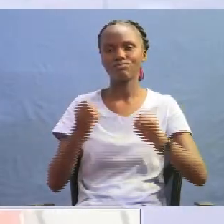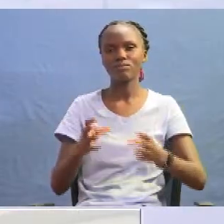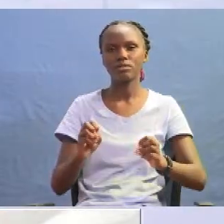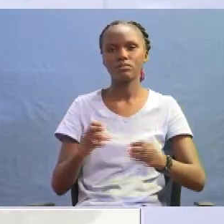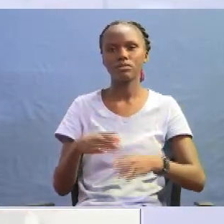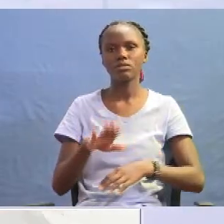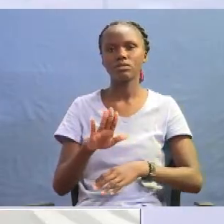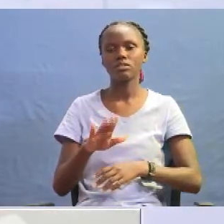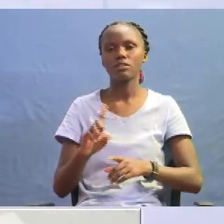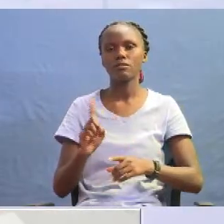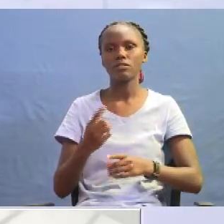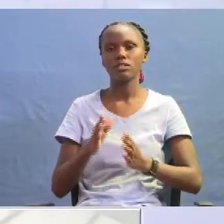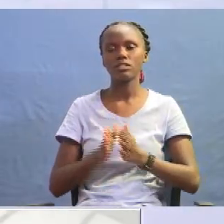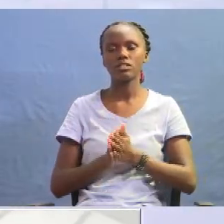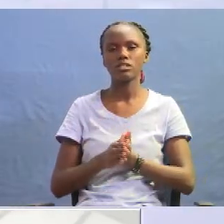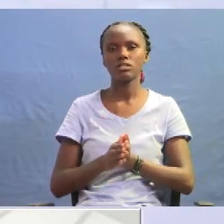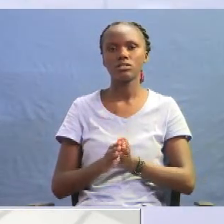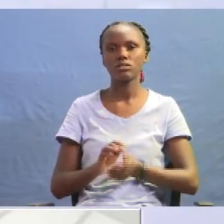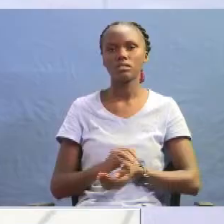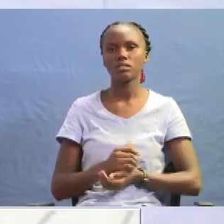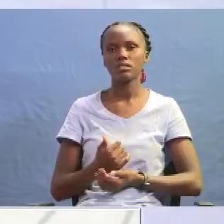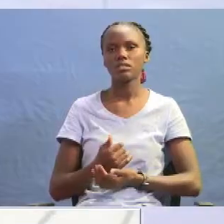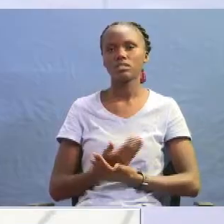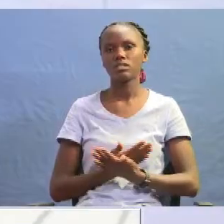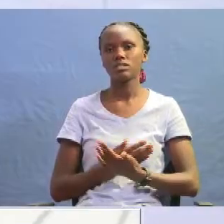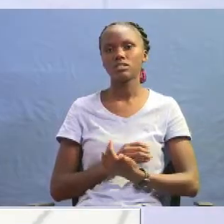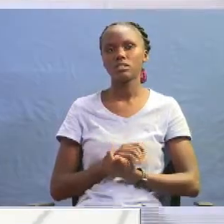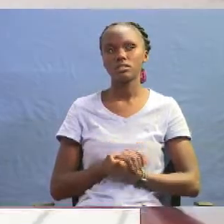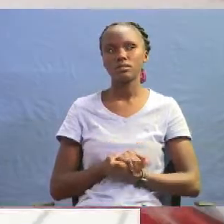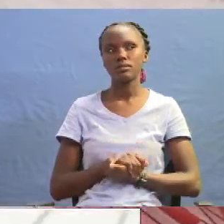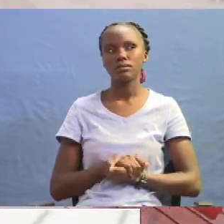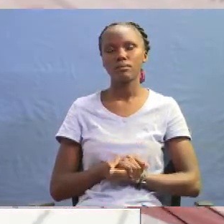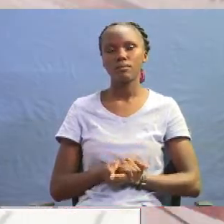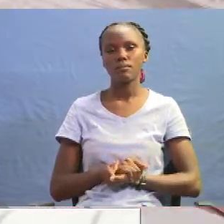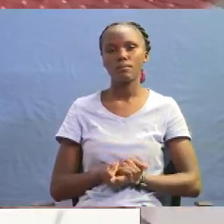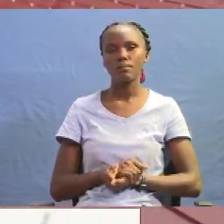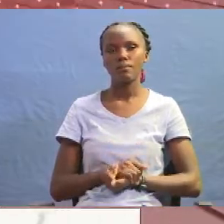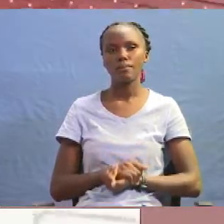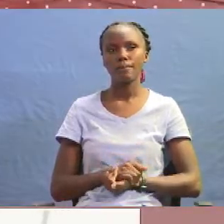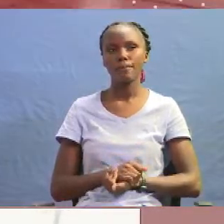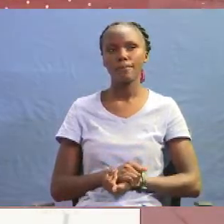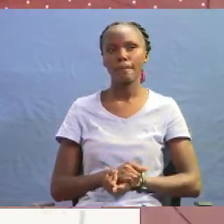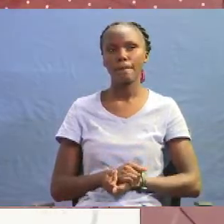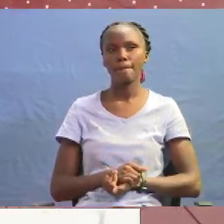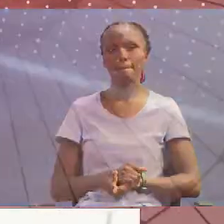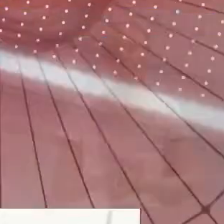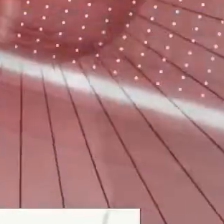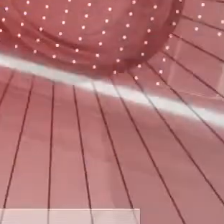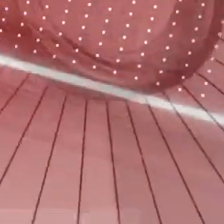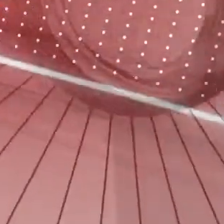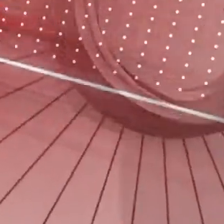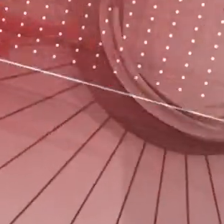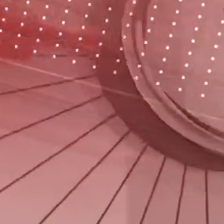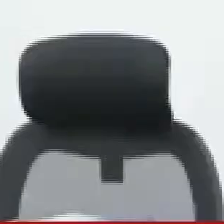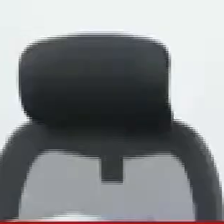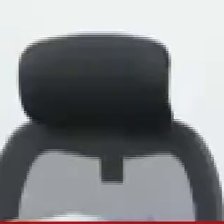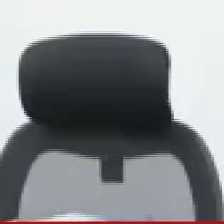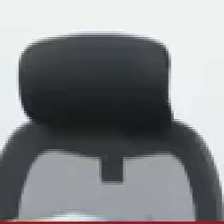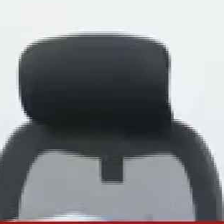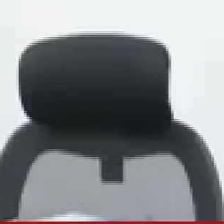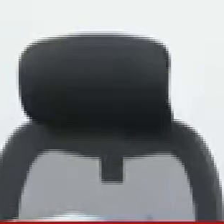but first thing first, our top stories tonight.